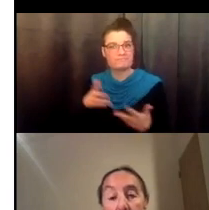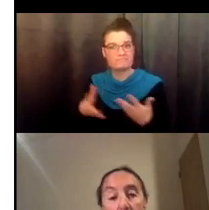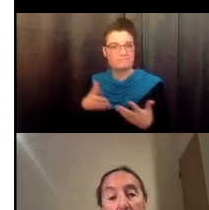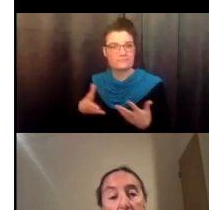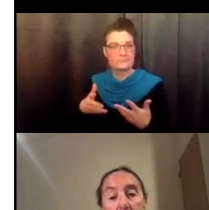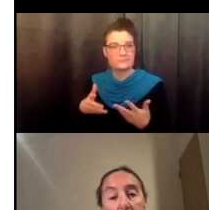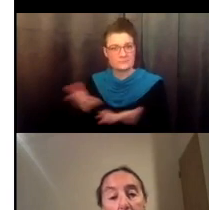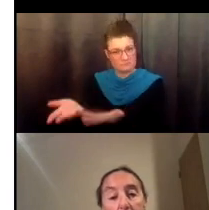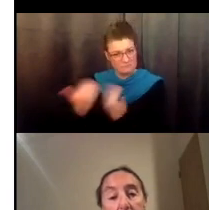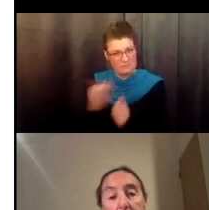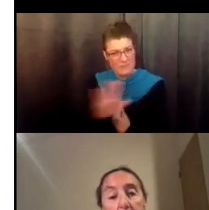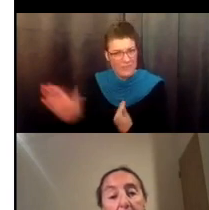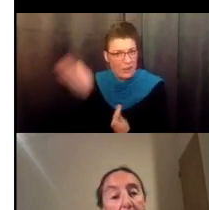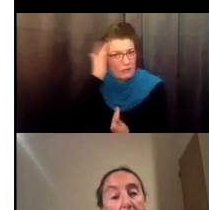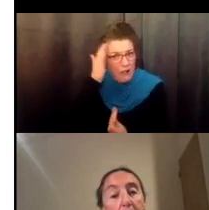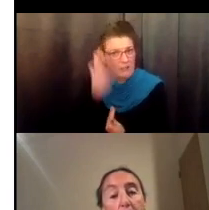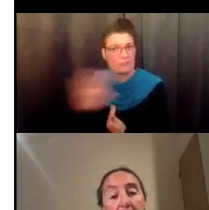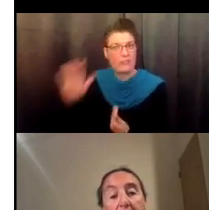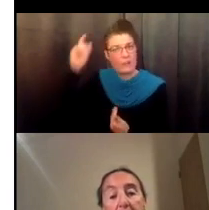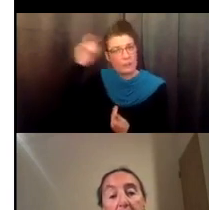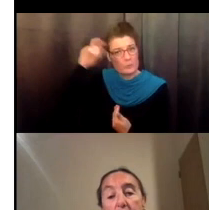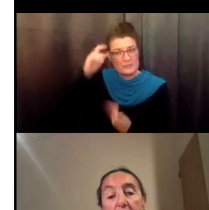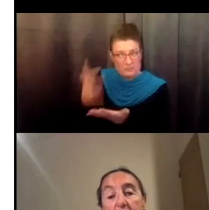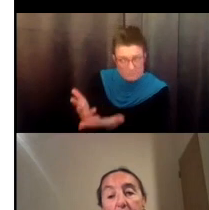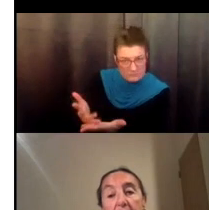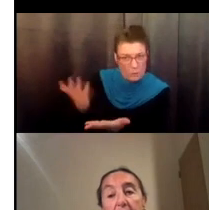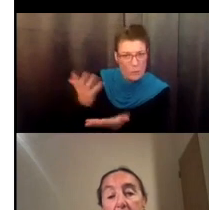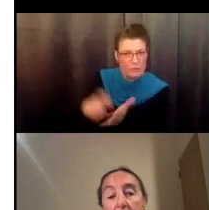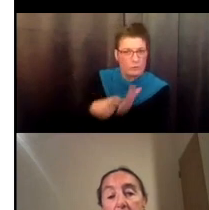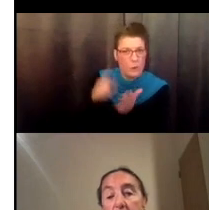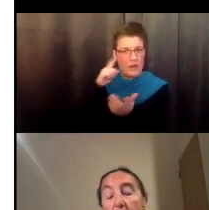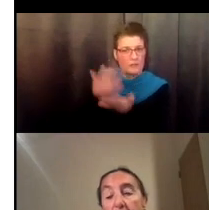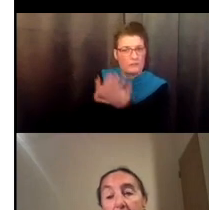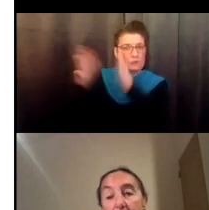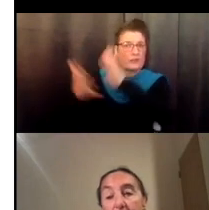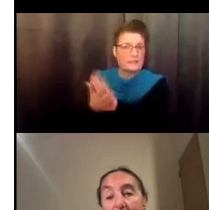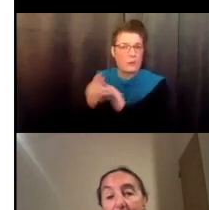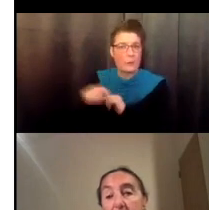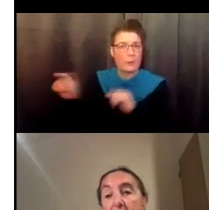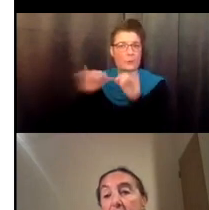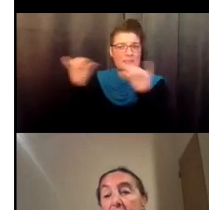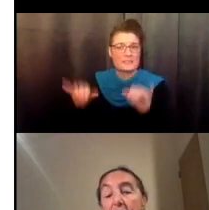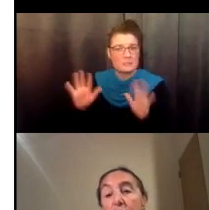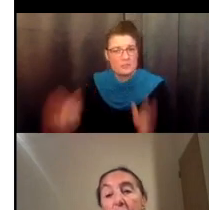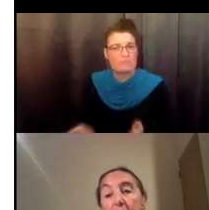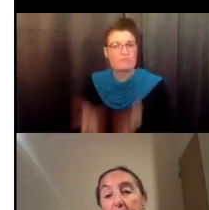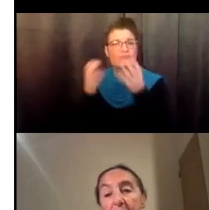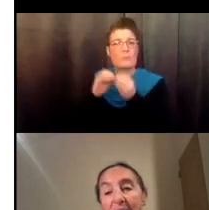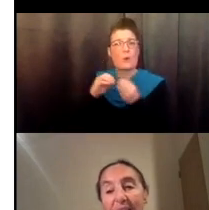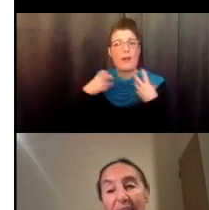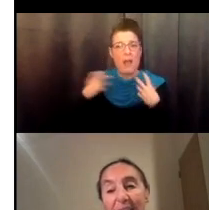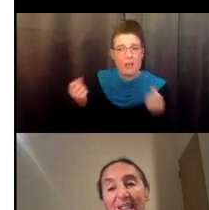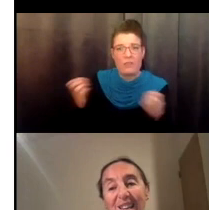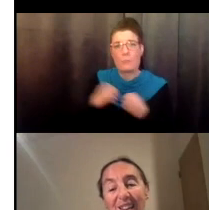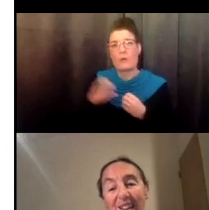share their knowledge and their wisdom in what it takes to transform these systems for health and climate resilience, it's thrilling to me